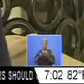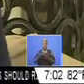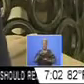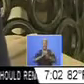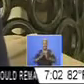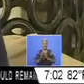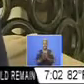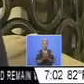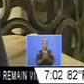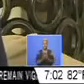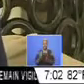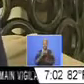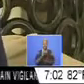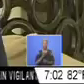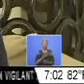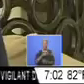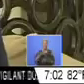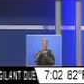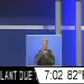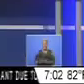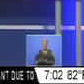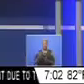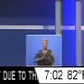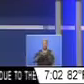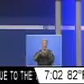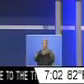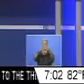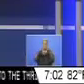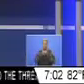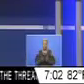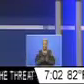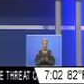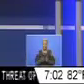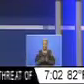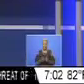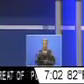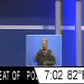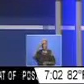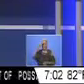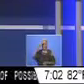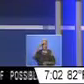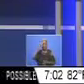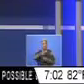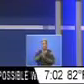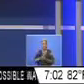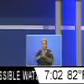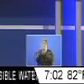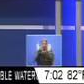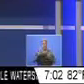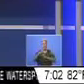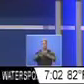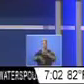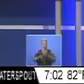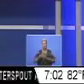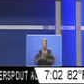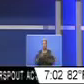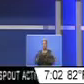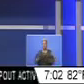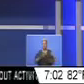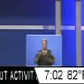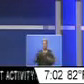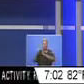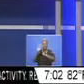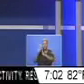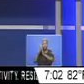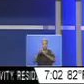can rebuild as quickly as possible. Well, Prime Minister Minnis also made it clear to the world that despite the devastation, the